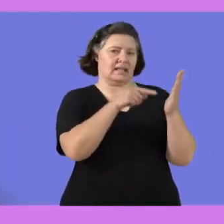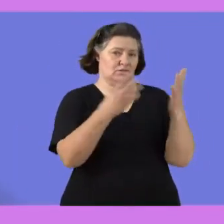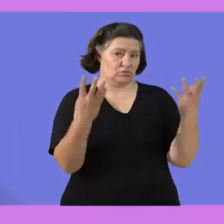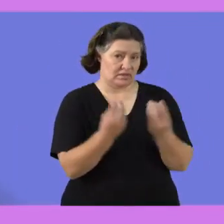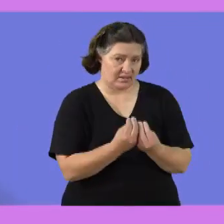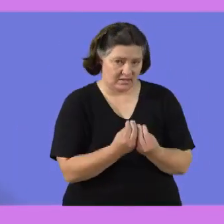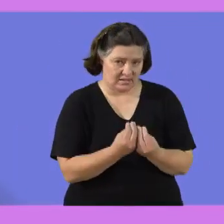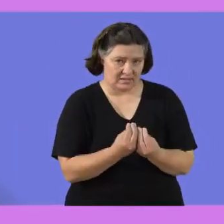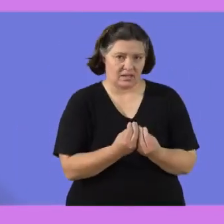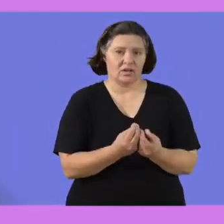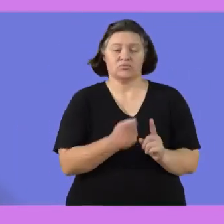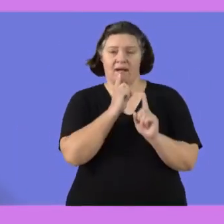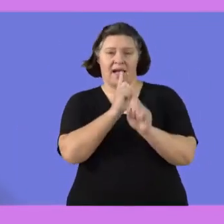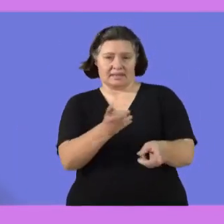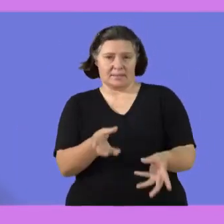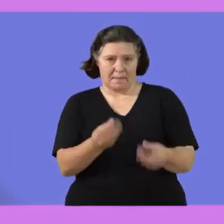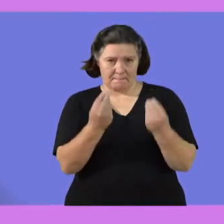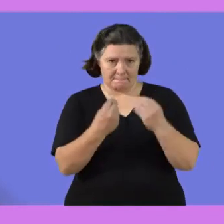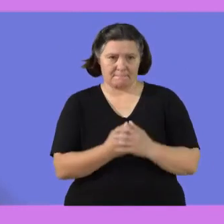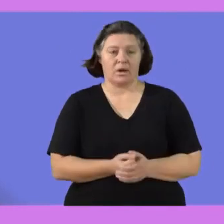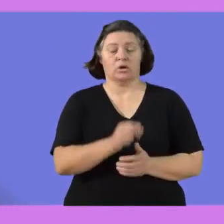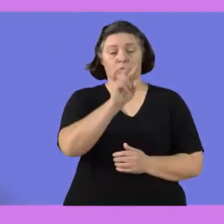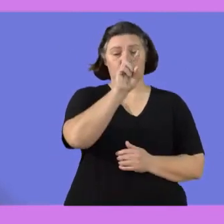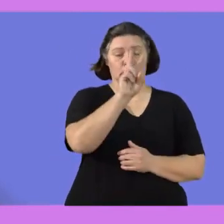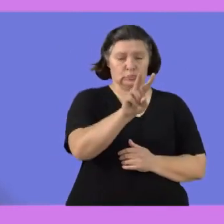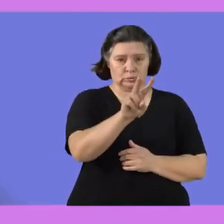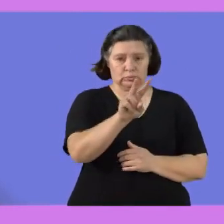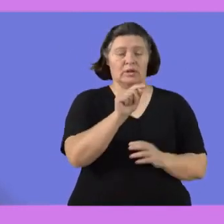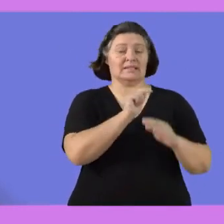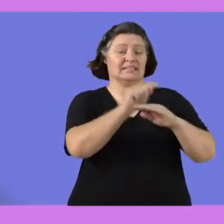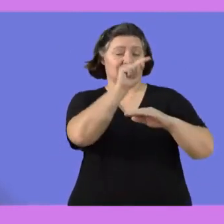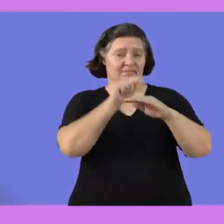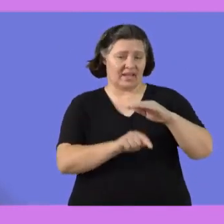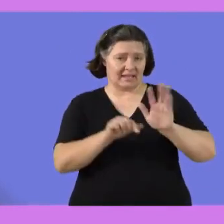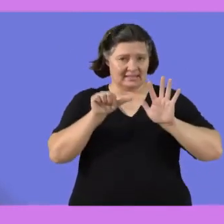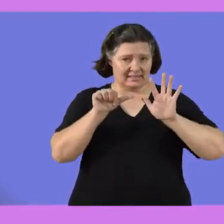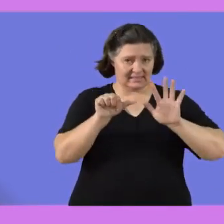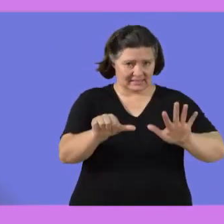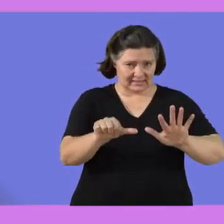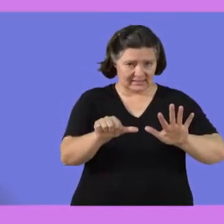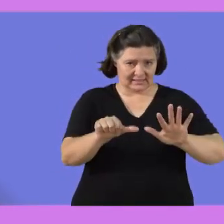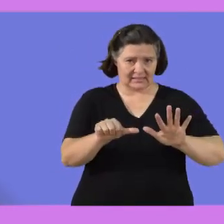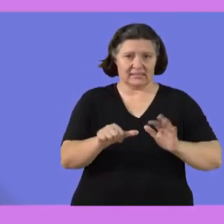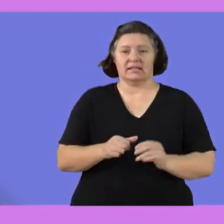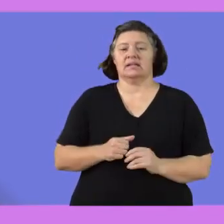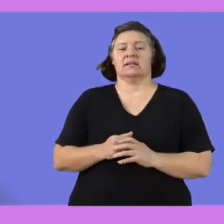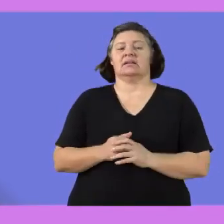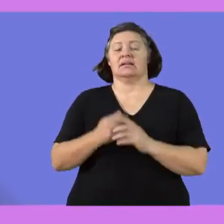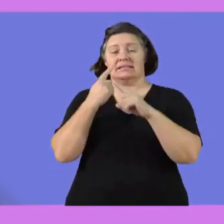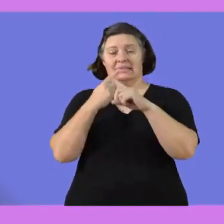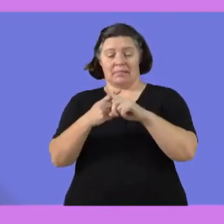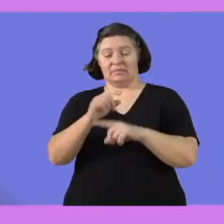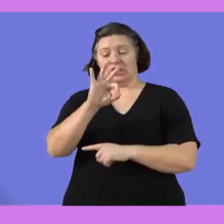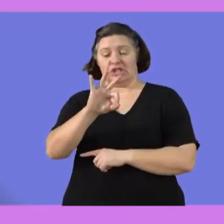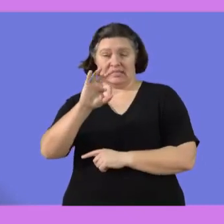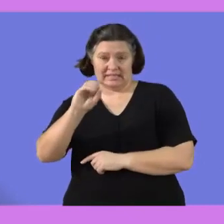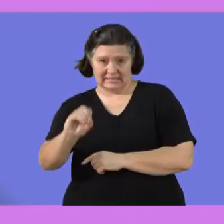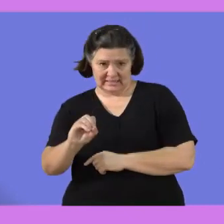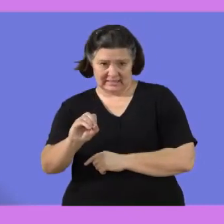the calculator together to get our answer. 2 divided by 6,